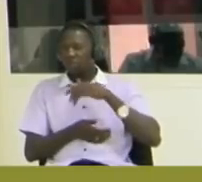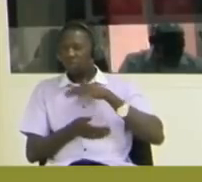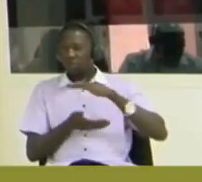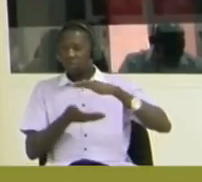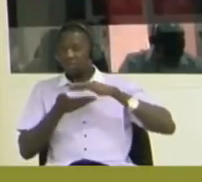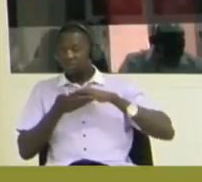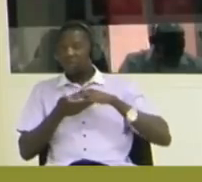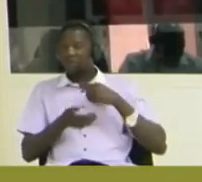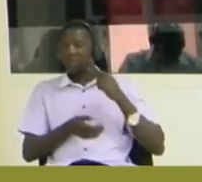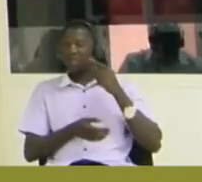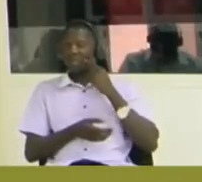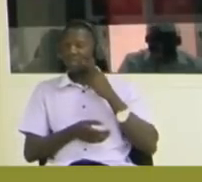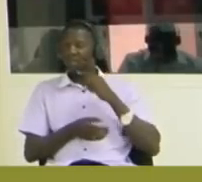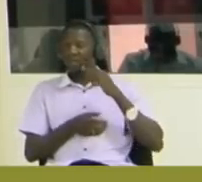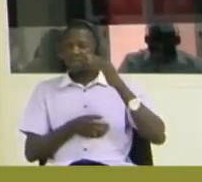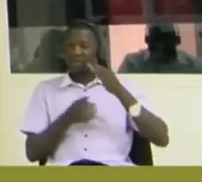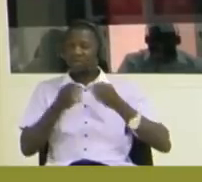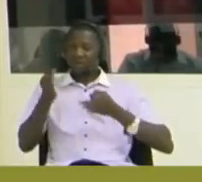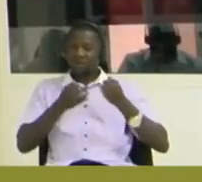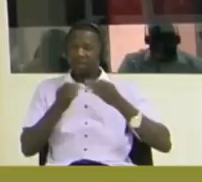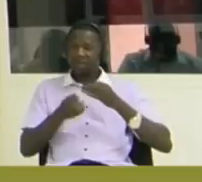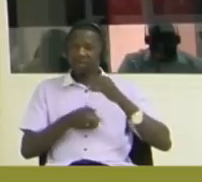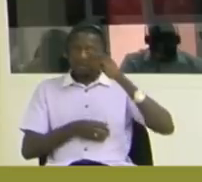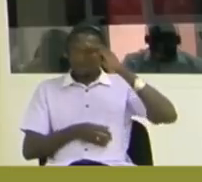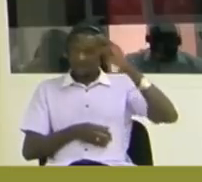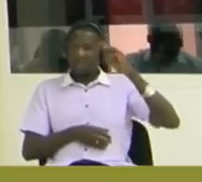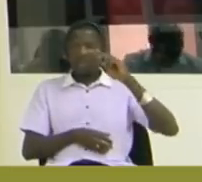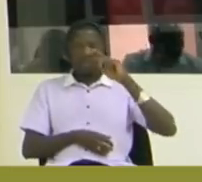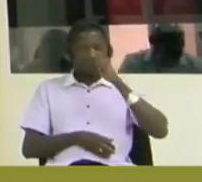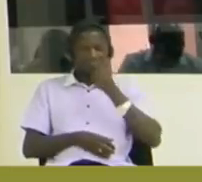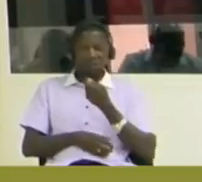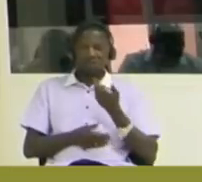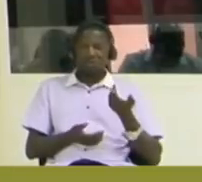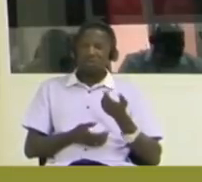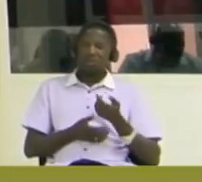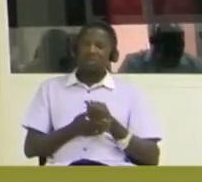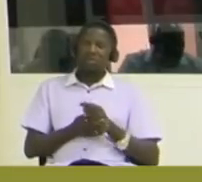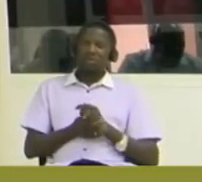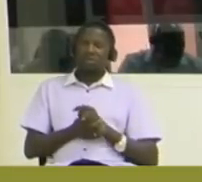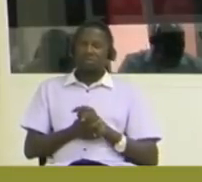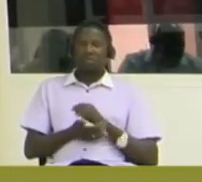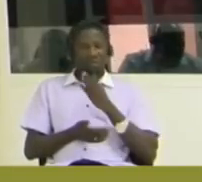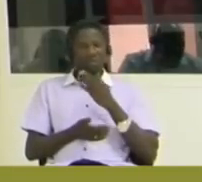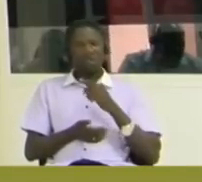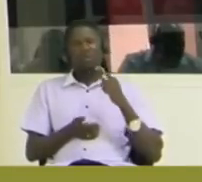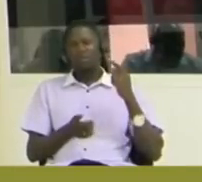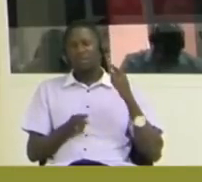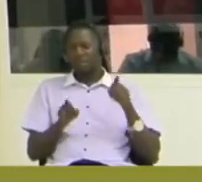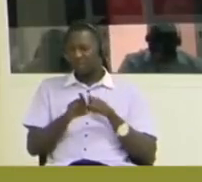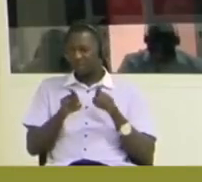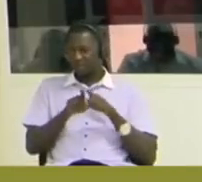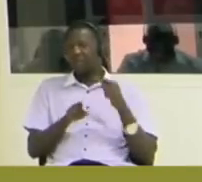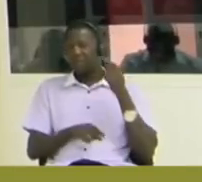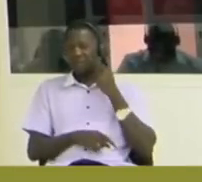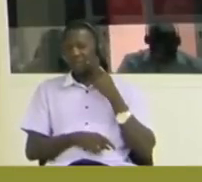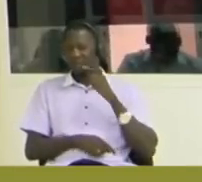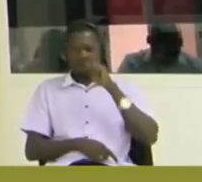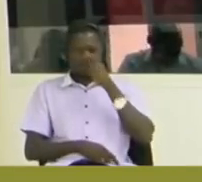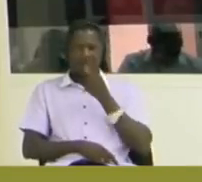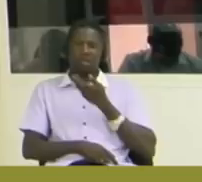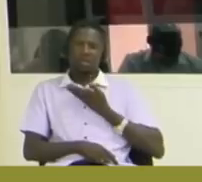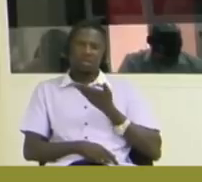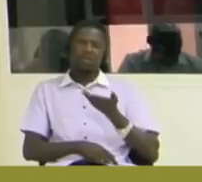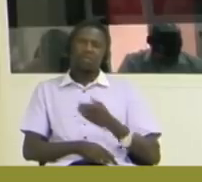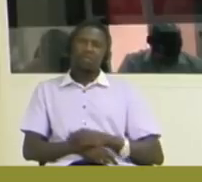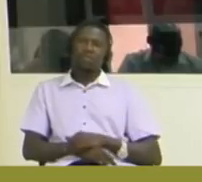minister was lost? It must have been the very same day that he died. It was the very same day that he died.